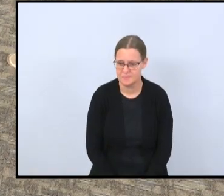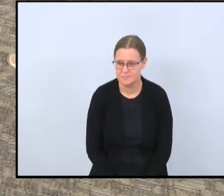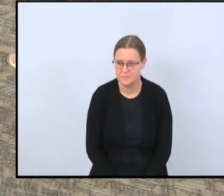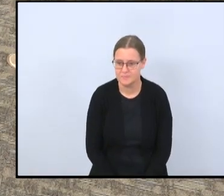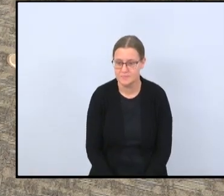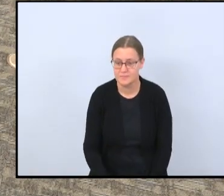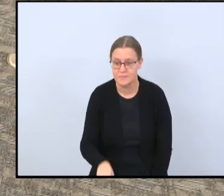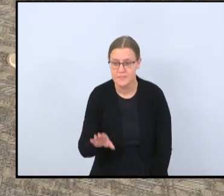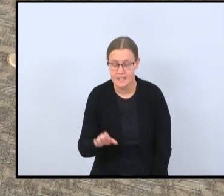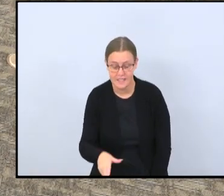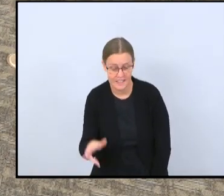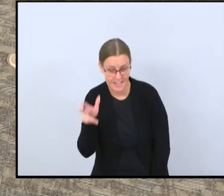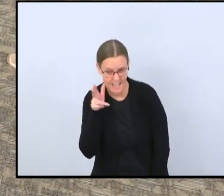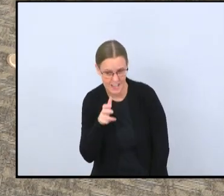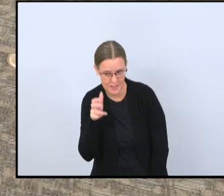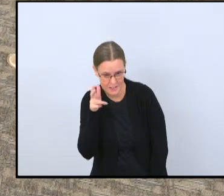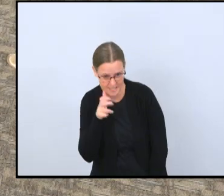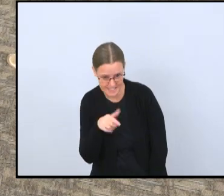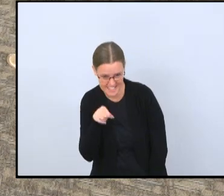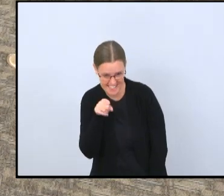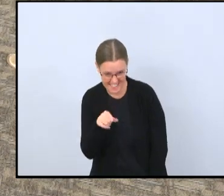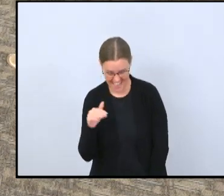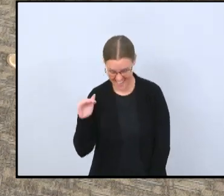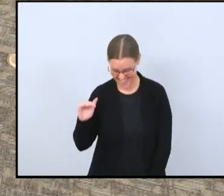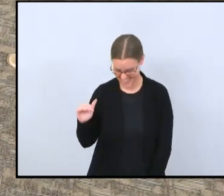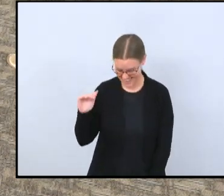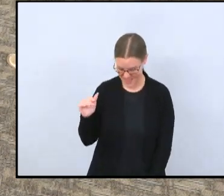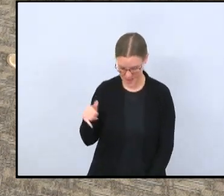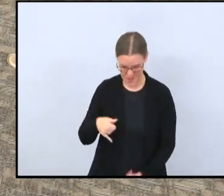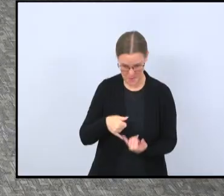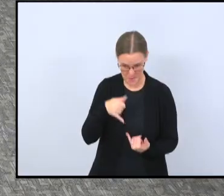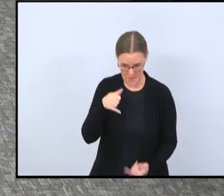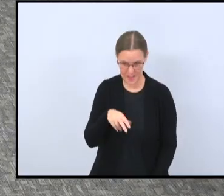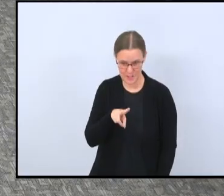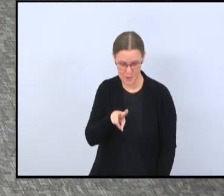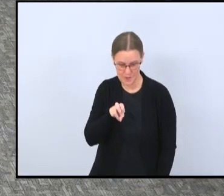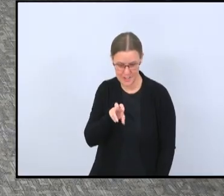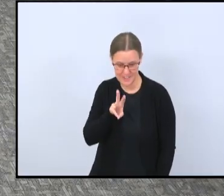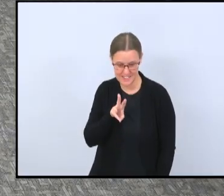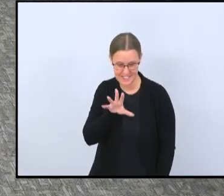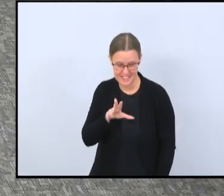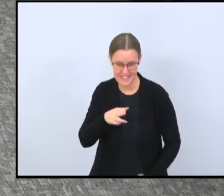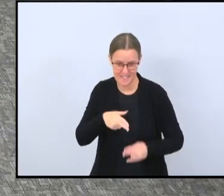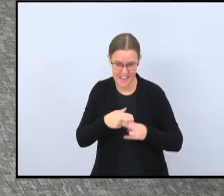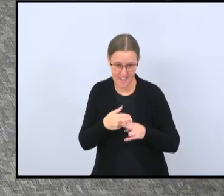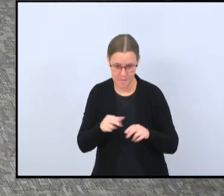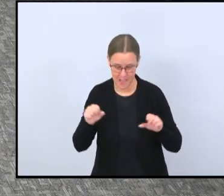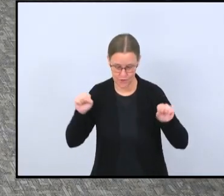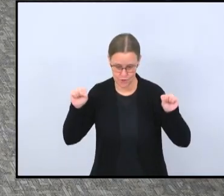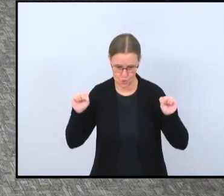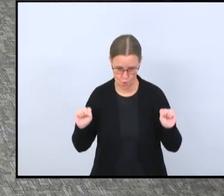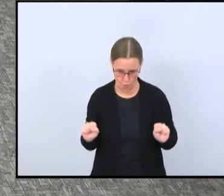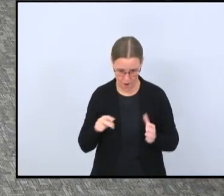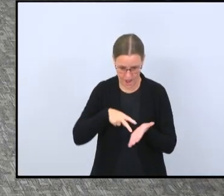Now listen to these statistics. This tiny little thing competed in the 265-pound squat,